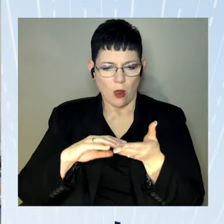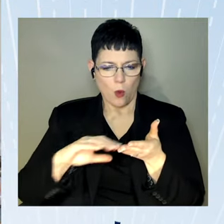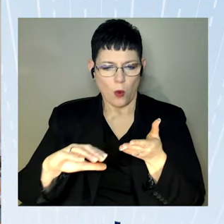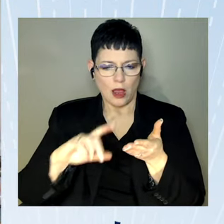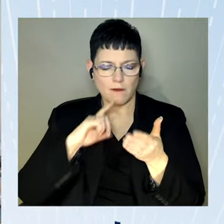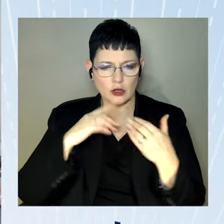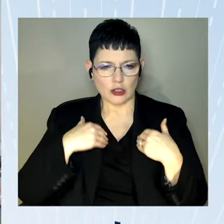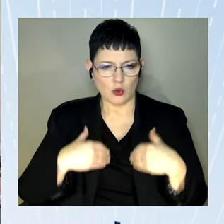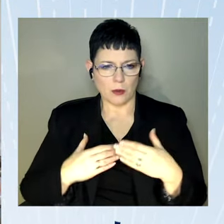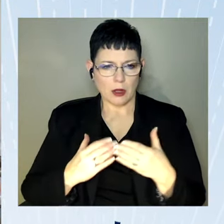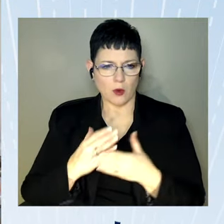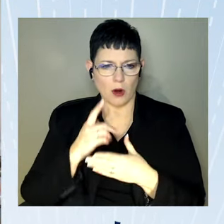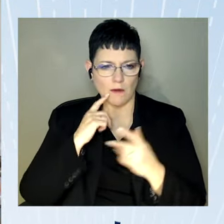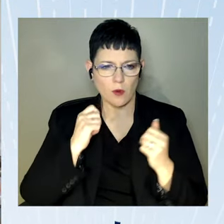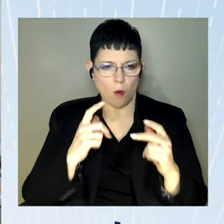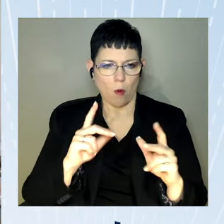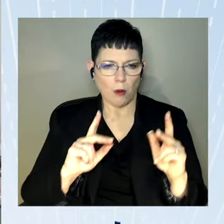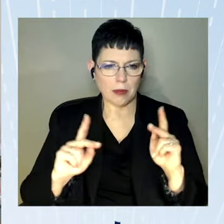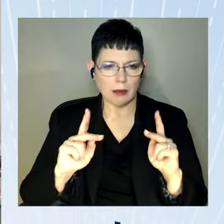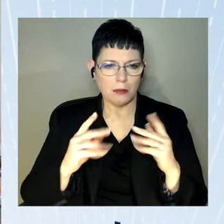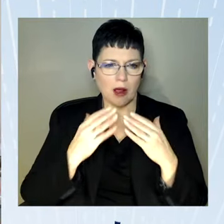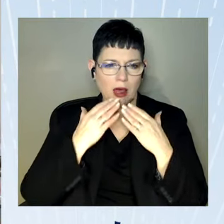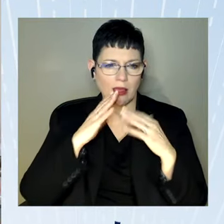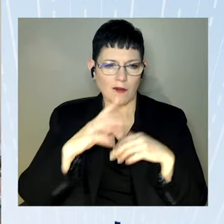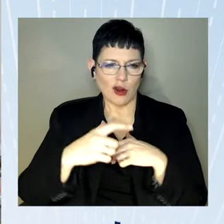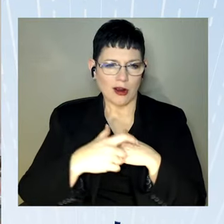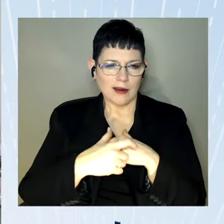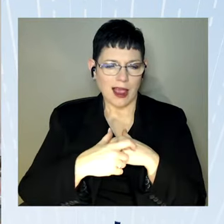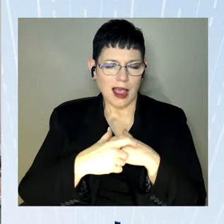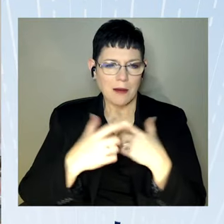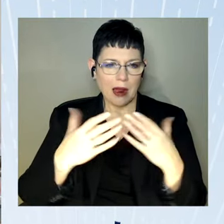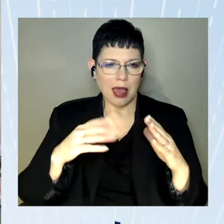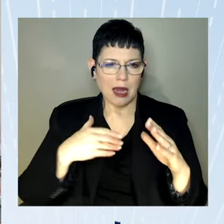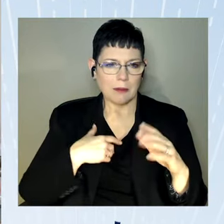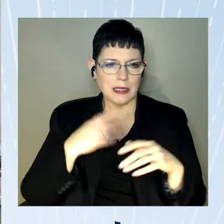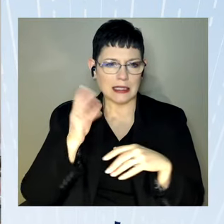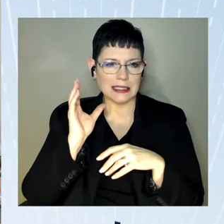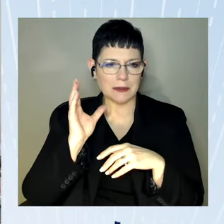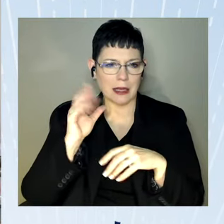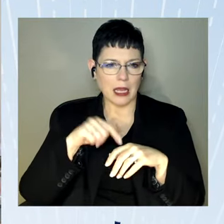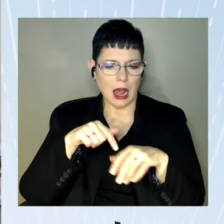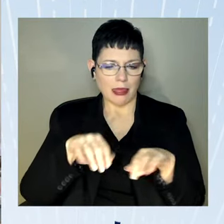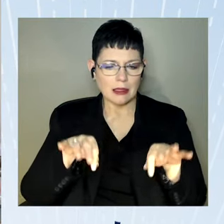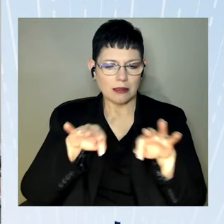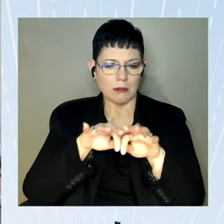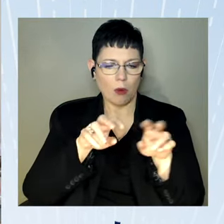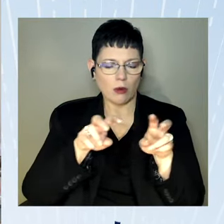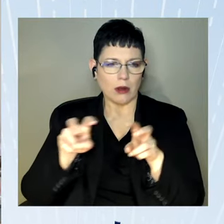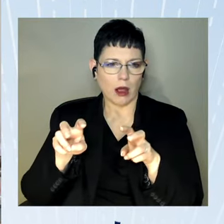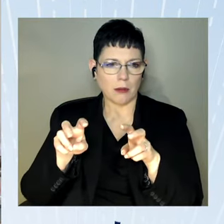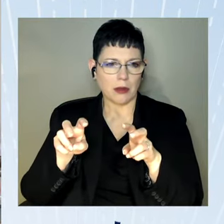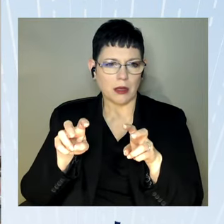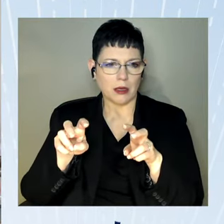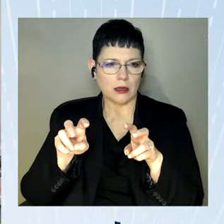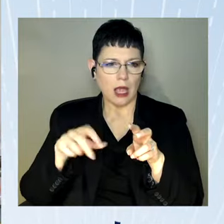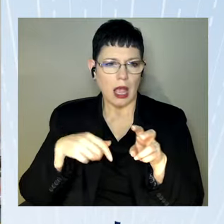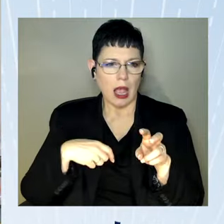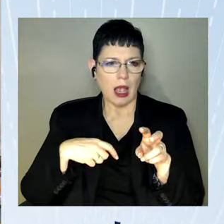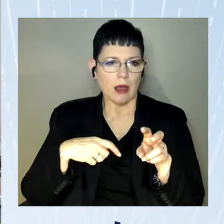people. Thank you for your time for allowing me to speak on this very important topic. I am a...